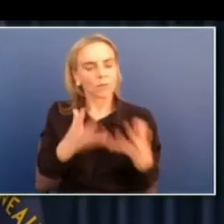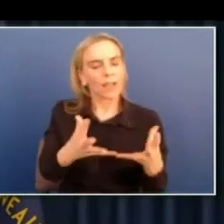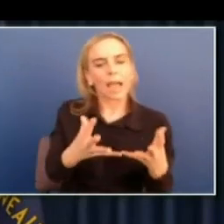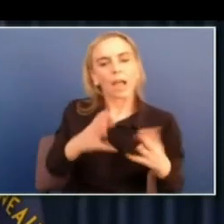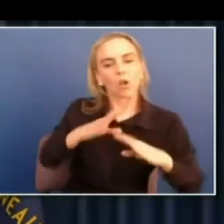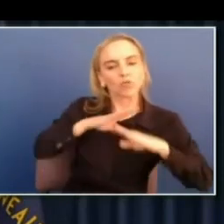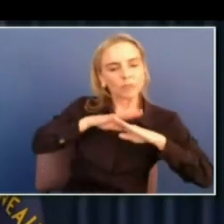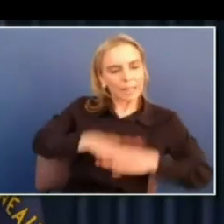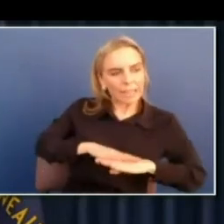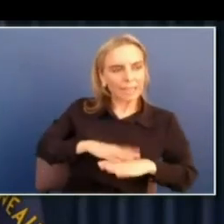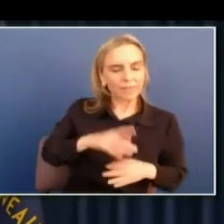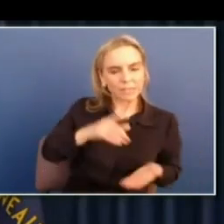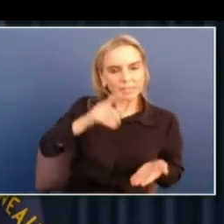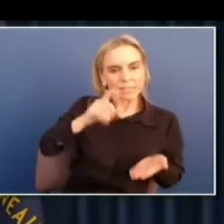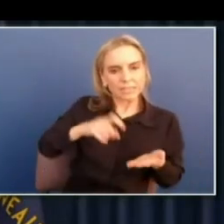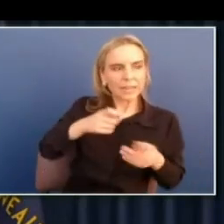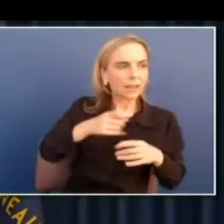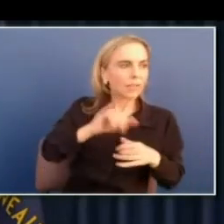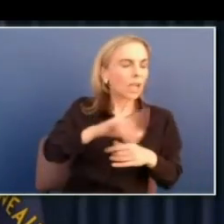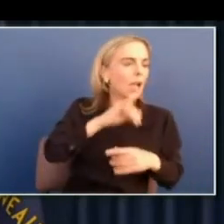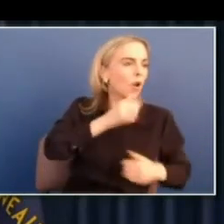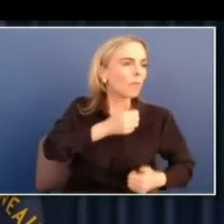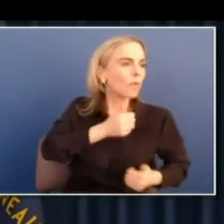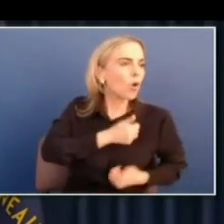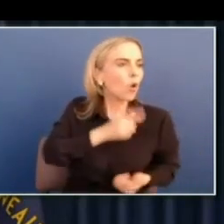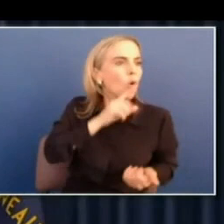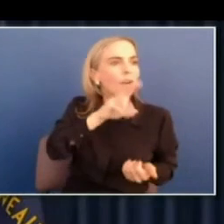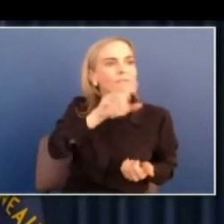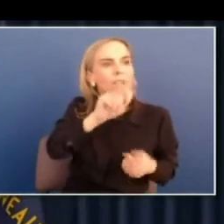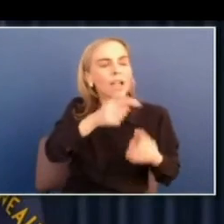from PTSD